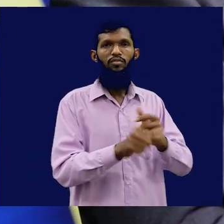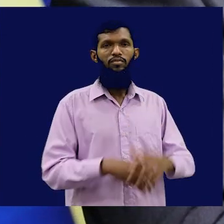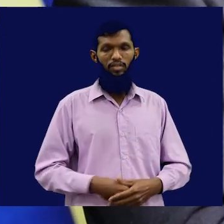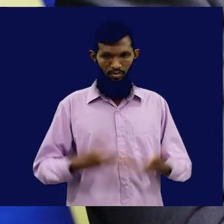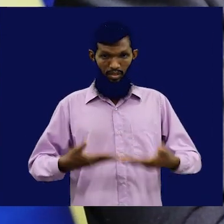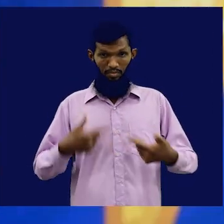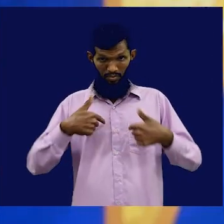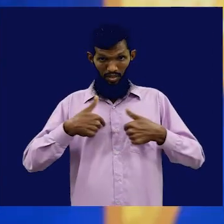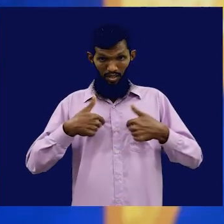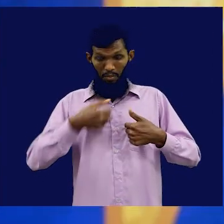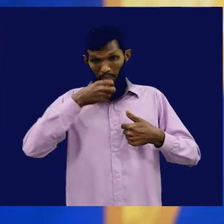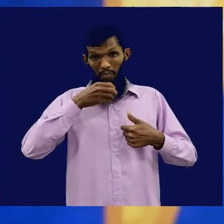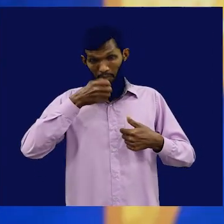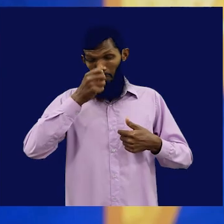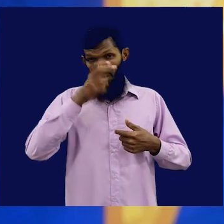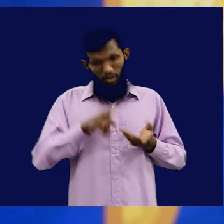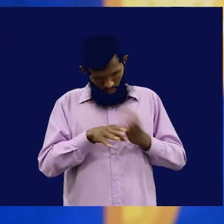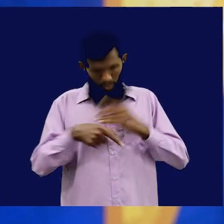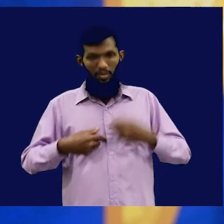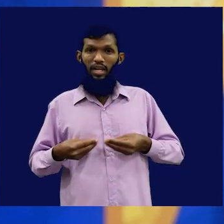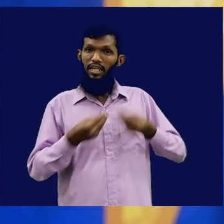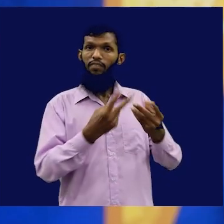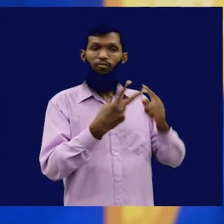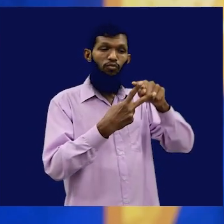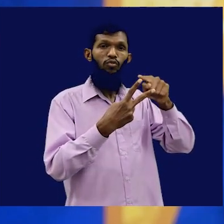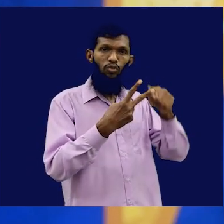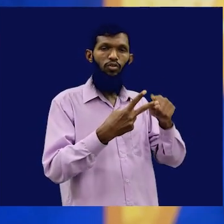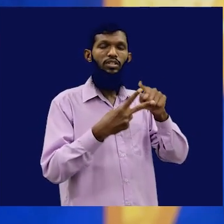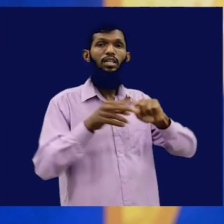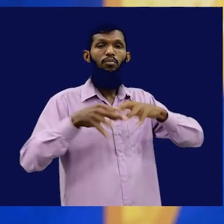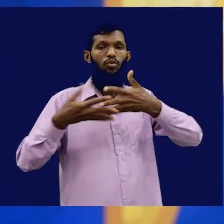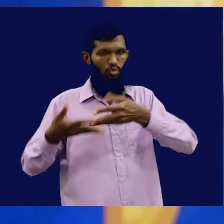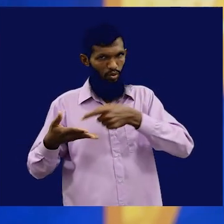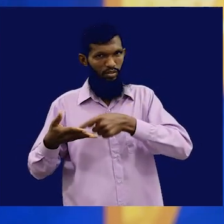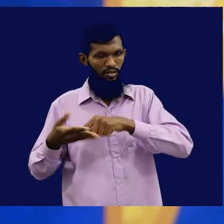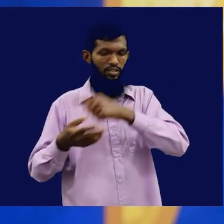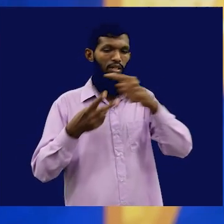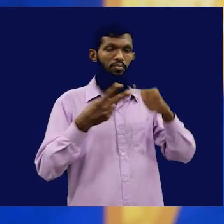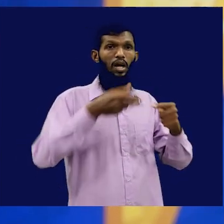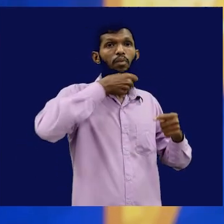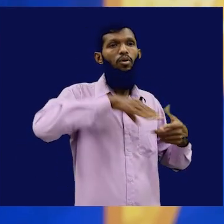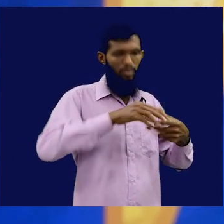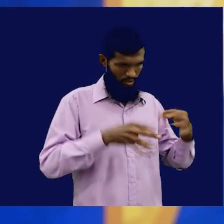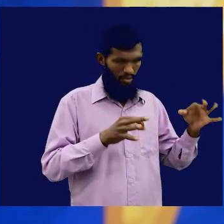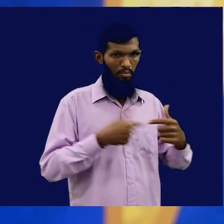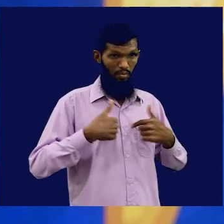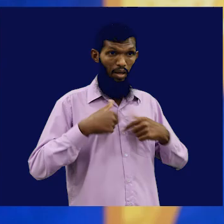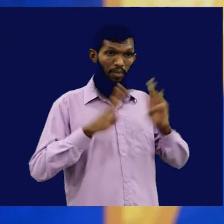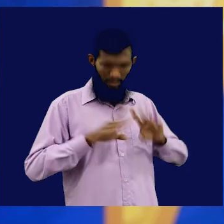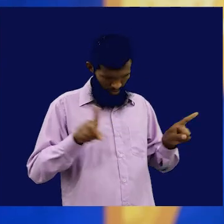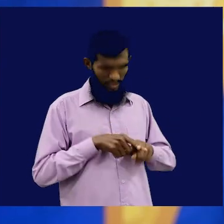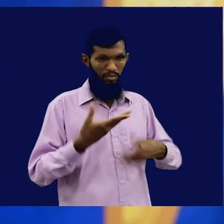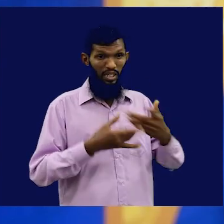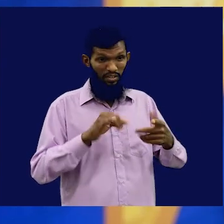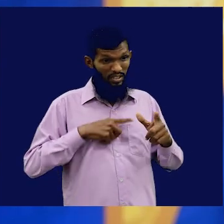Sunnah and adhering to it, stating, "I leave behind me two things, the Quran and my example, which is the Sunnah. And if